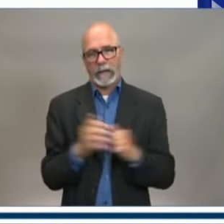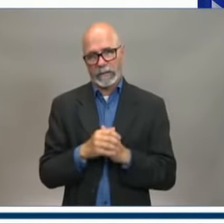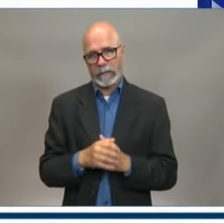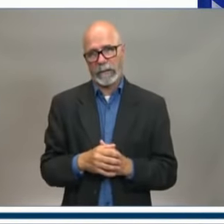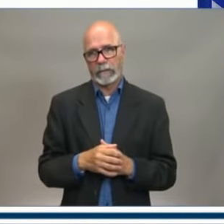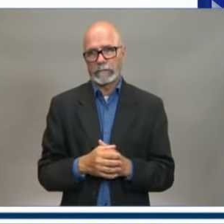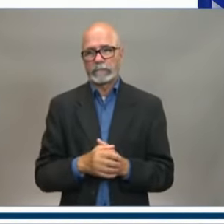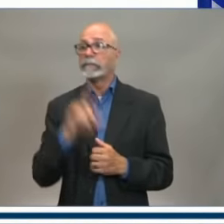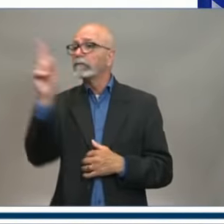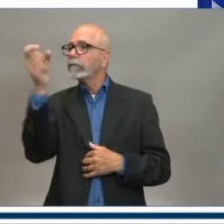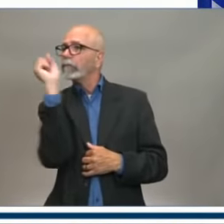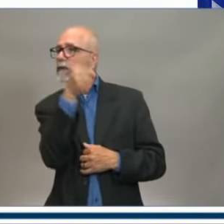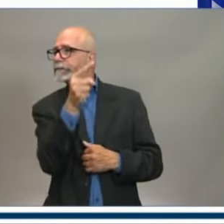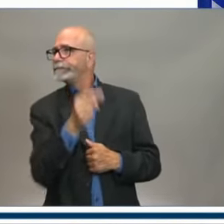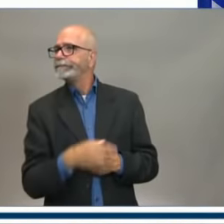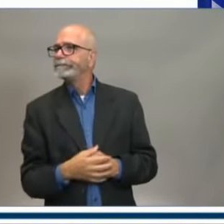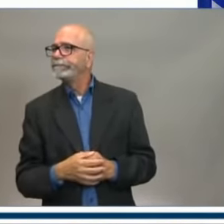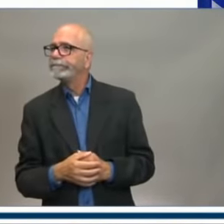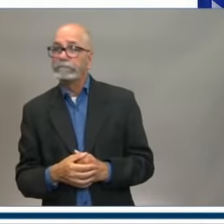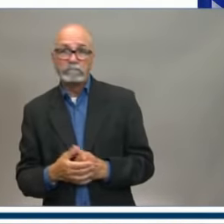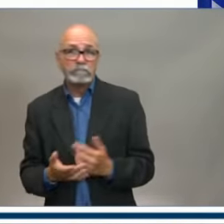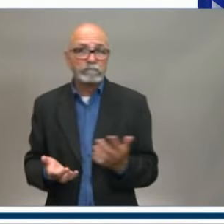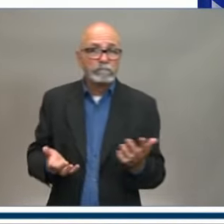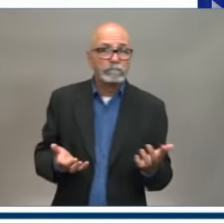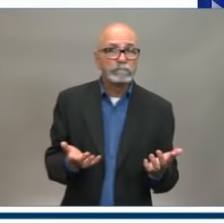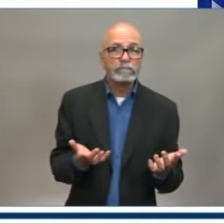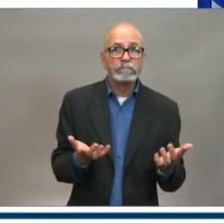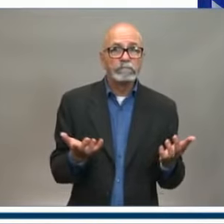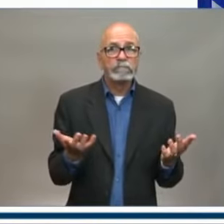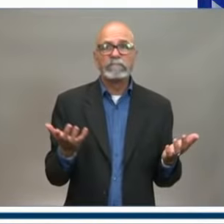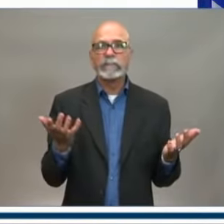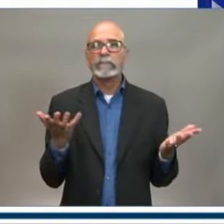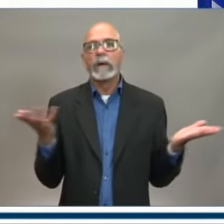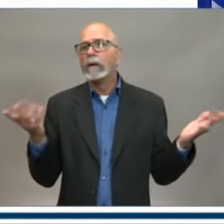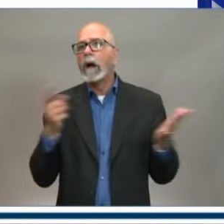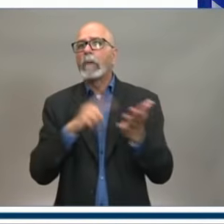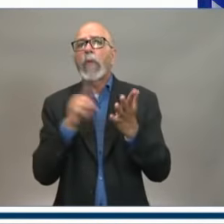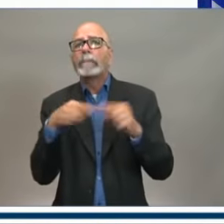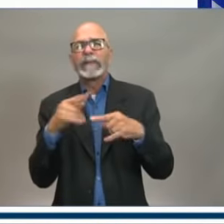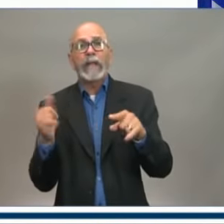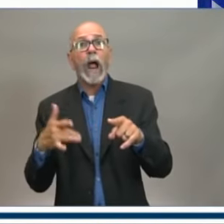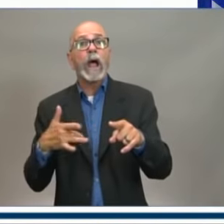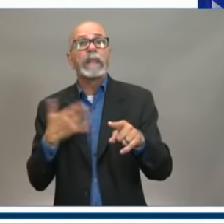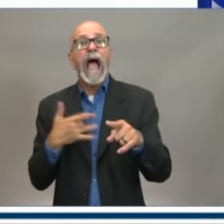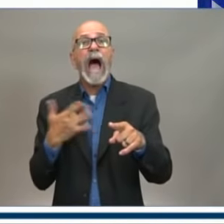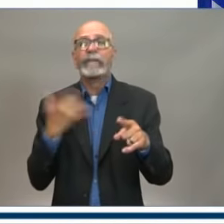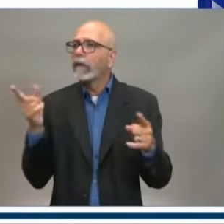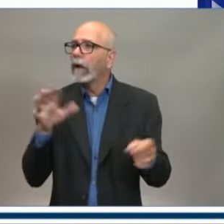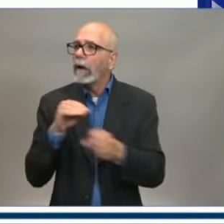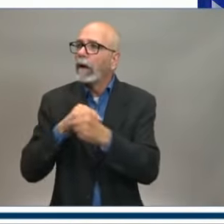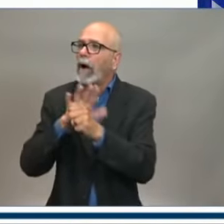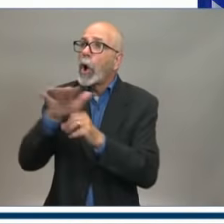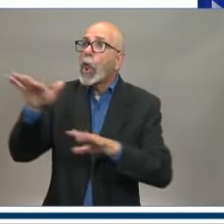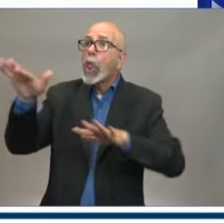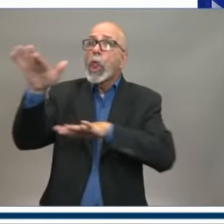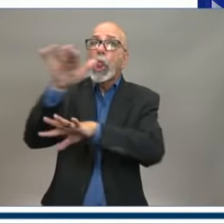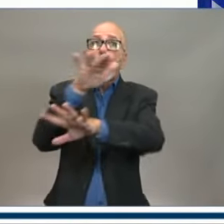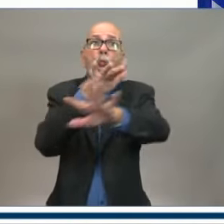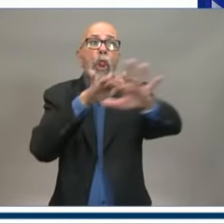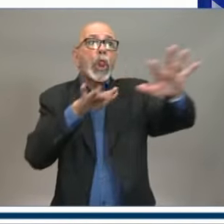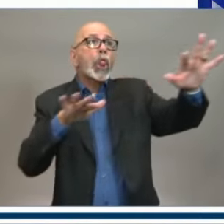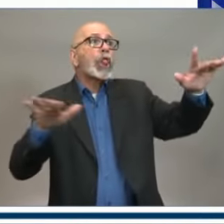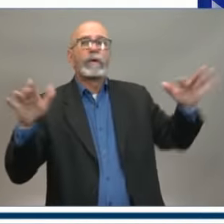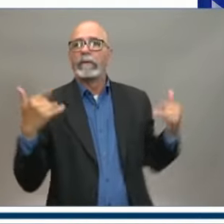Yeah. So why won't you be doing the active cases? Because that's a very key thing, as well as the total number of